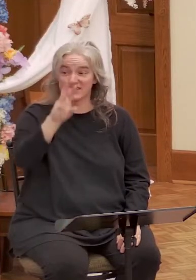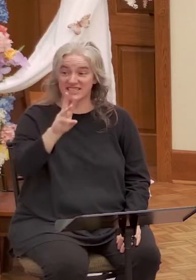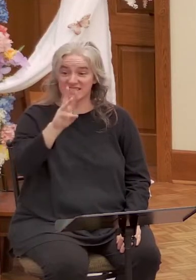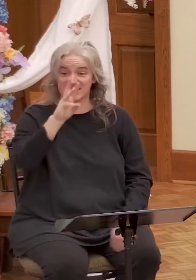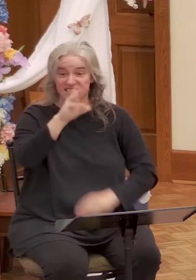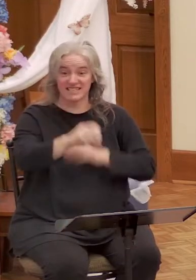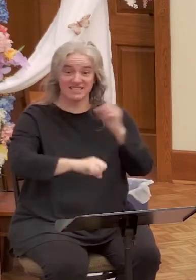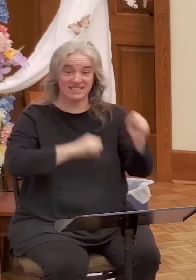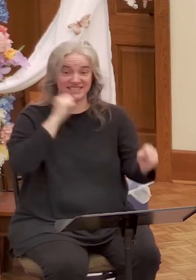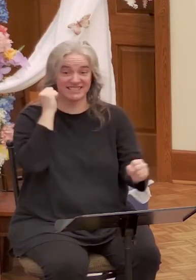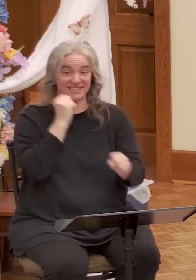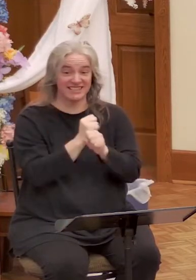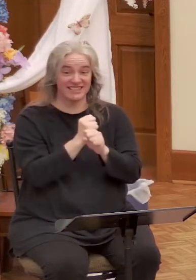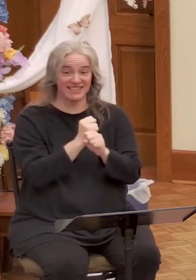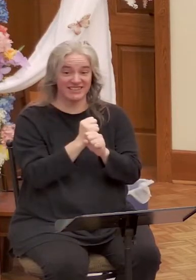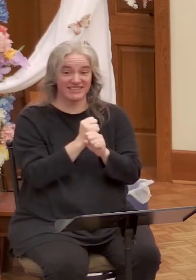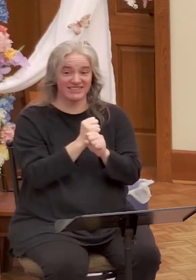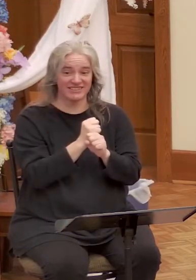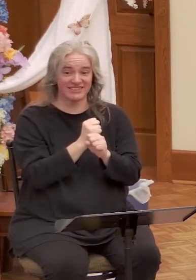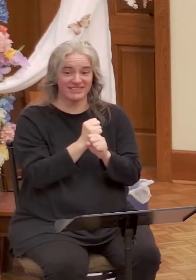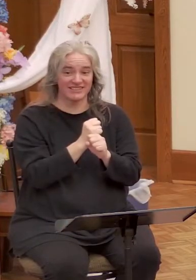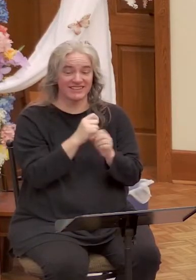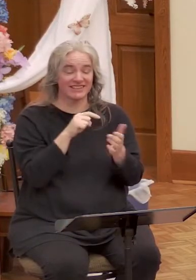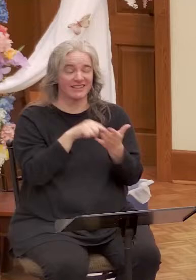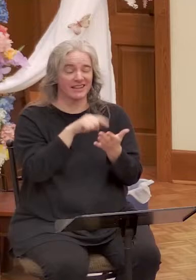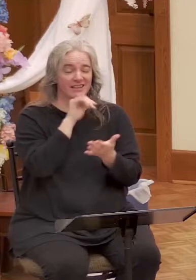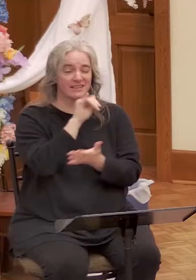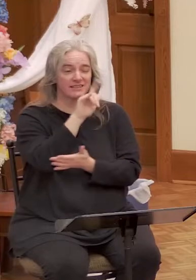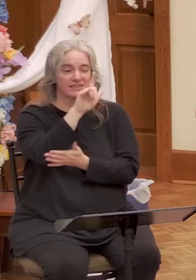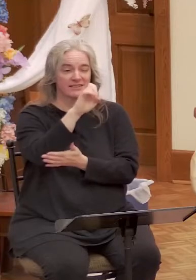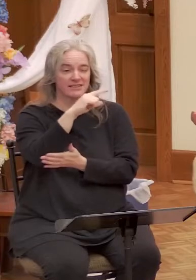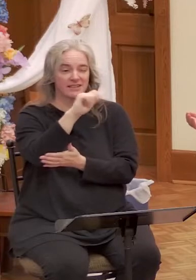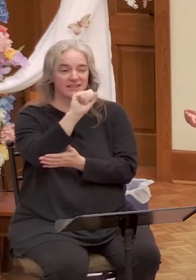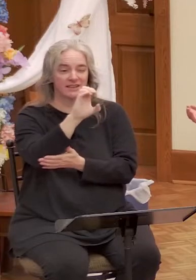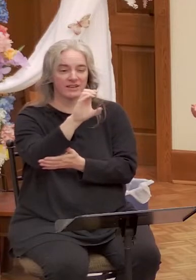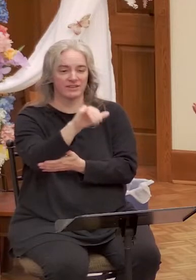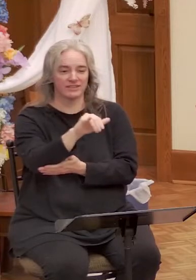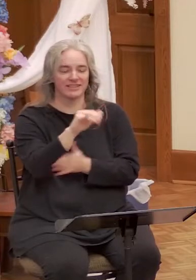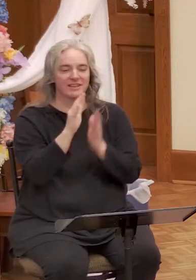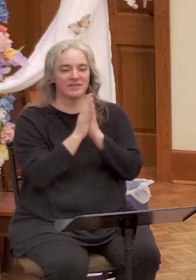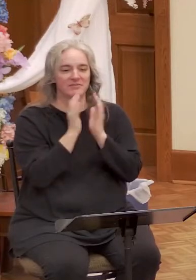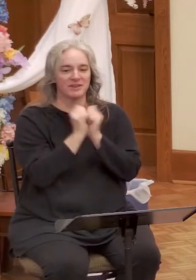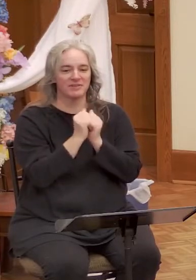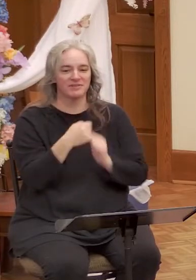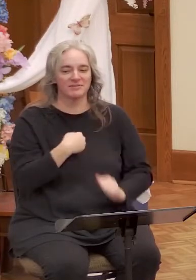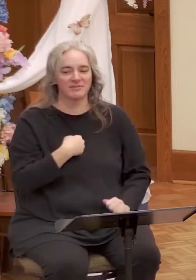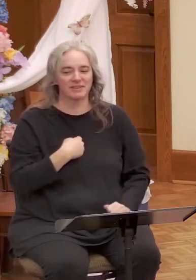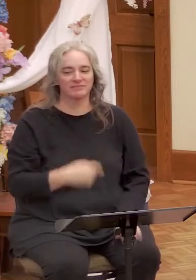156 years. That is quite a legacy. Will you pray with me?